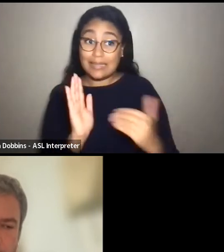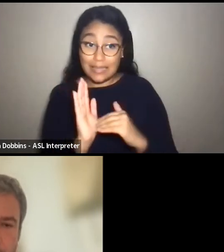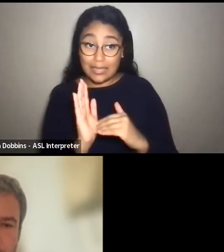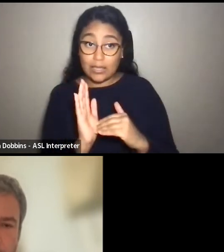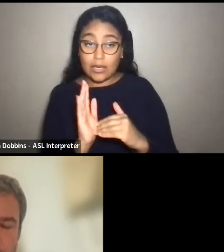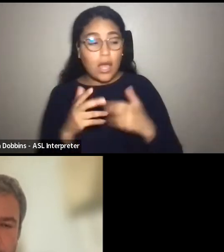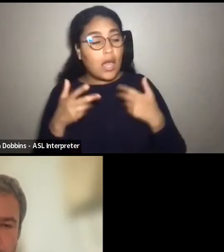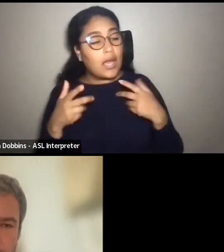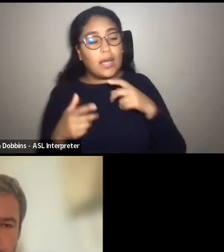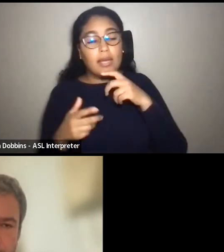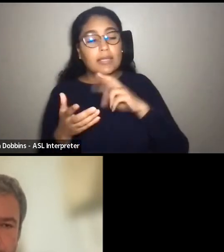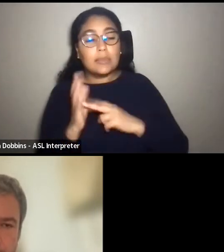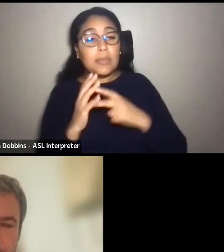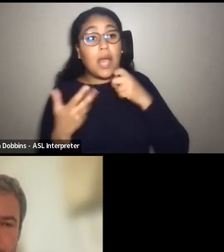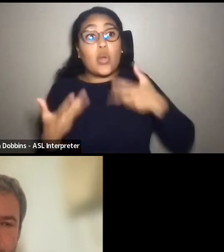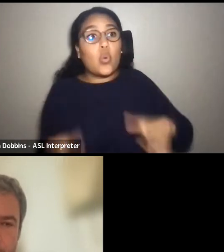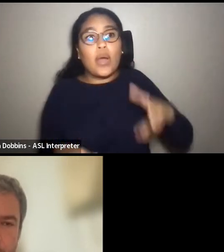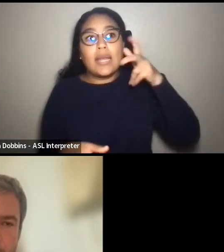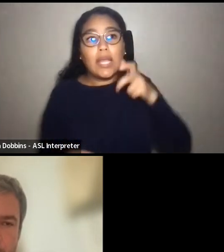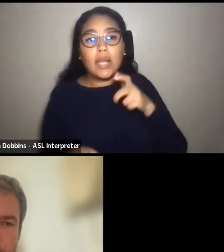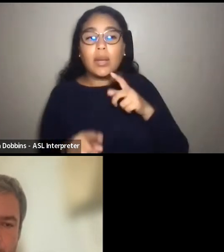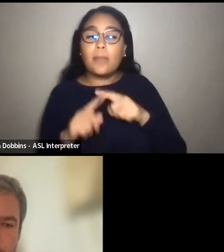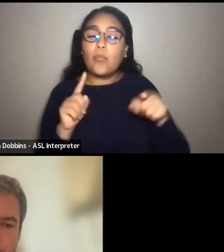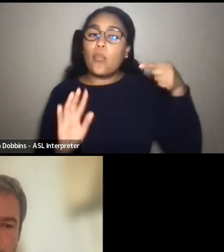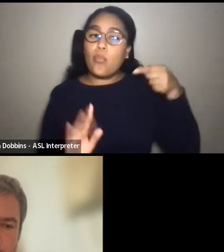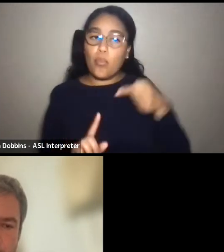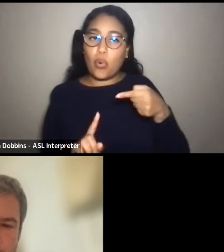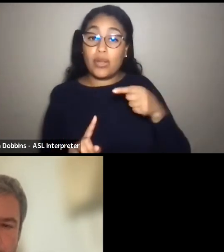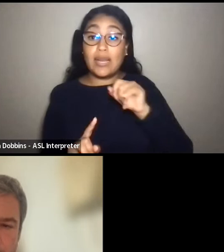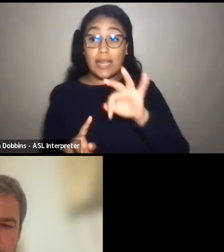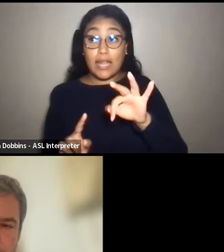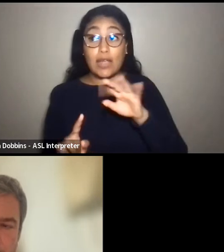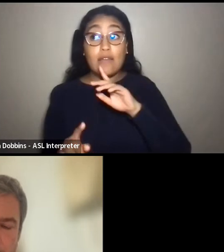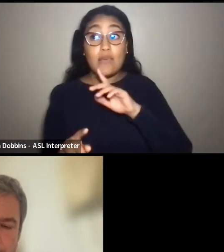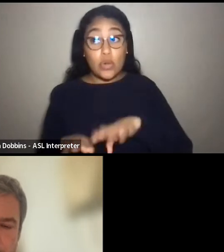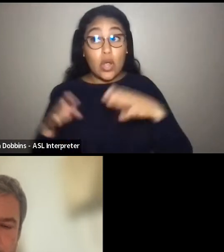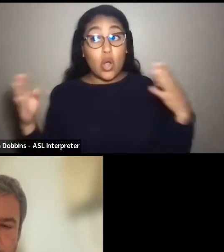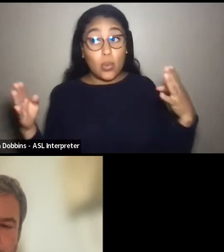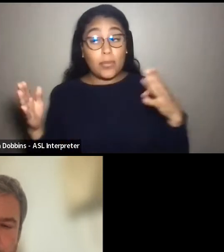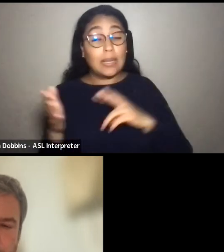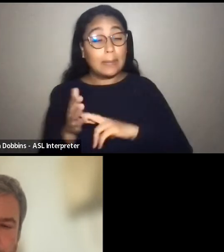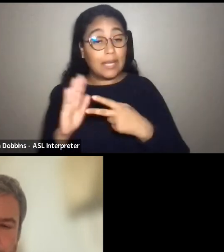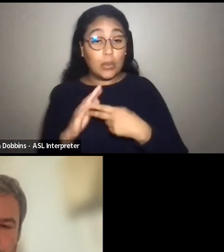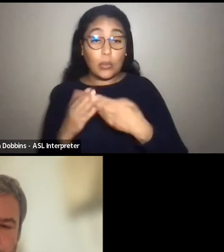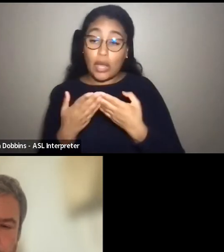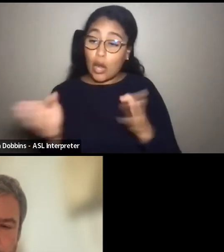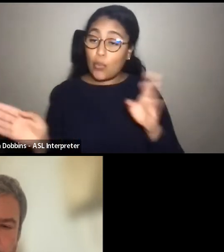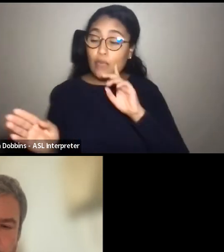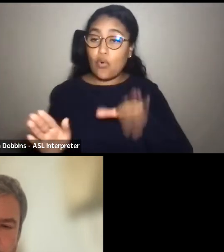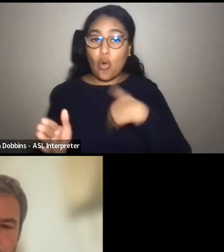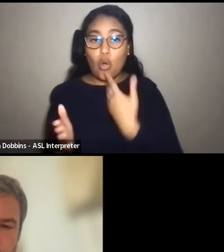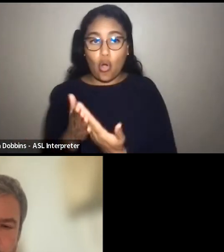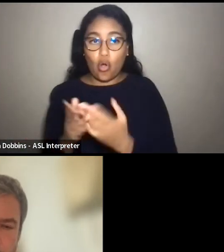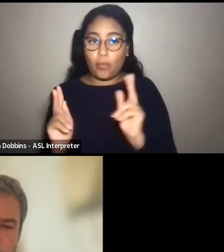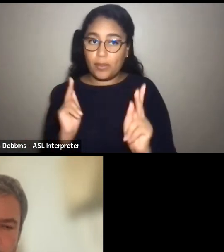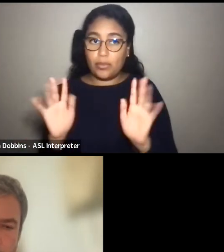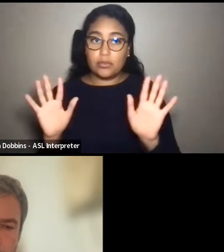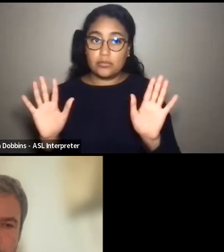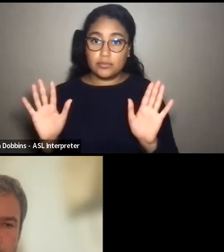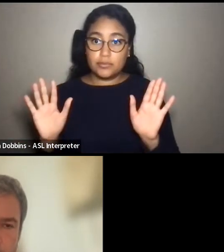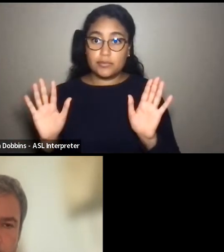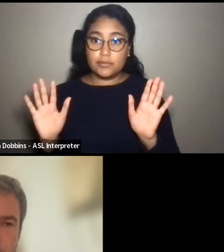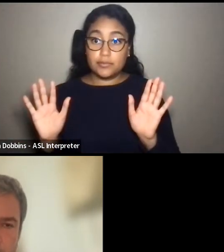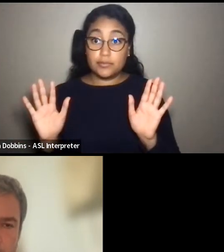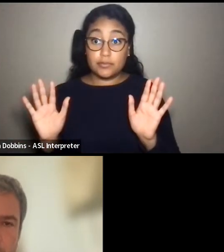that I don't want to hear people, that the problem is that if we do open it, then we have to open it up to everybody.